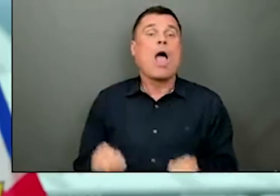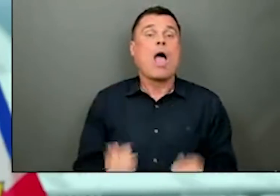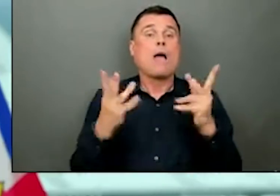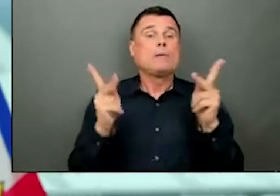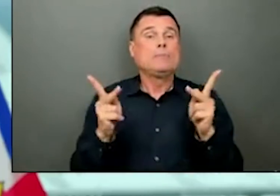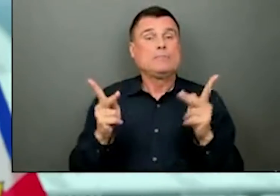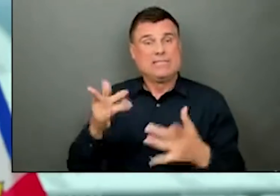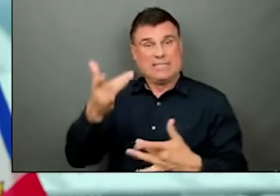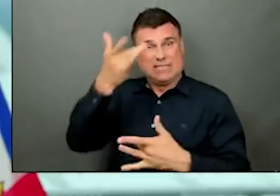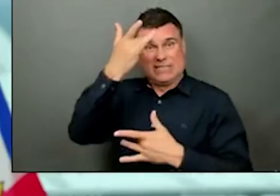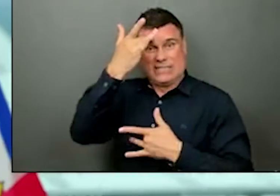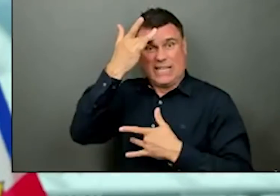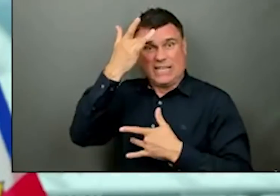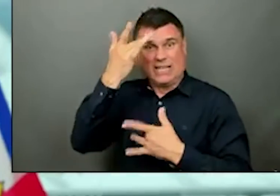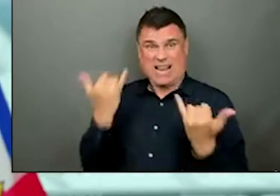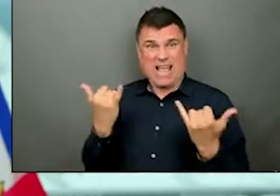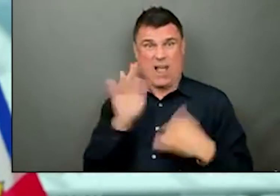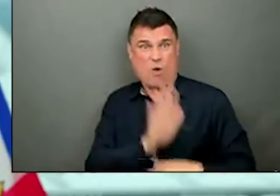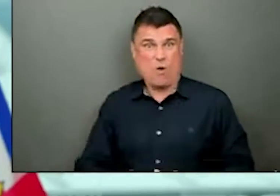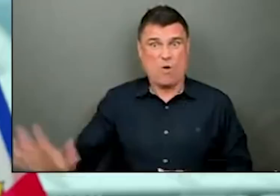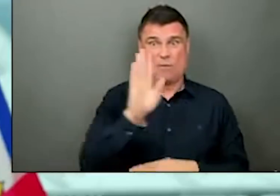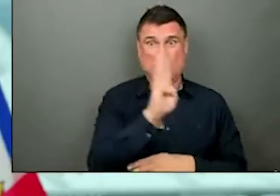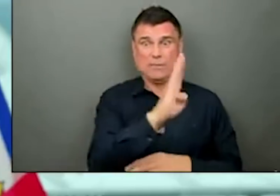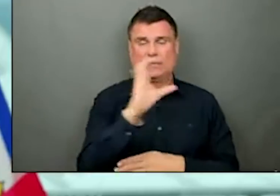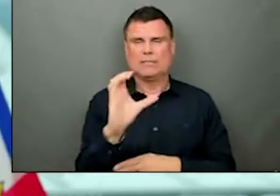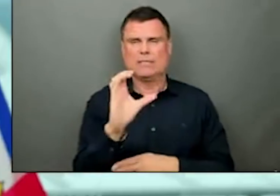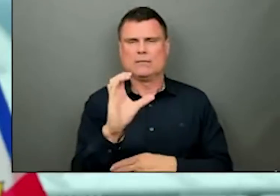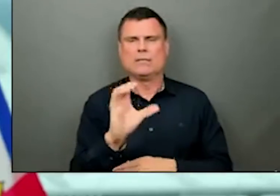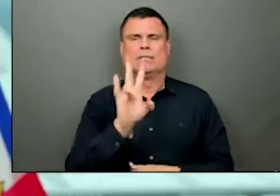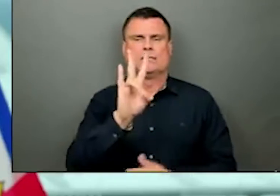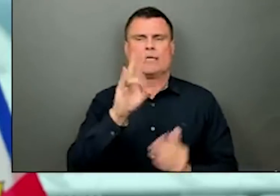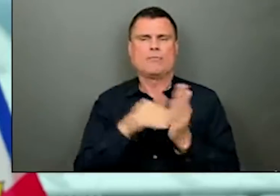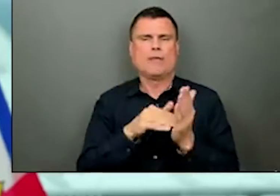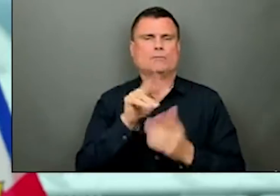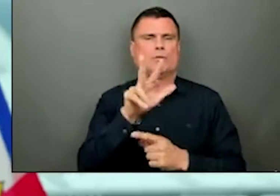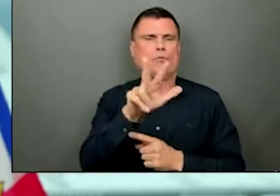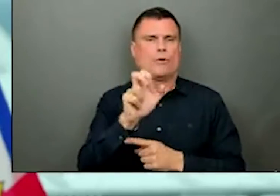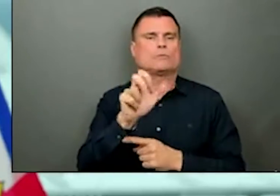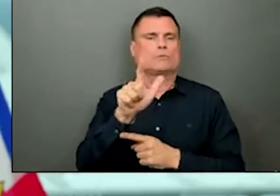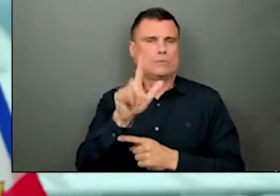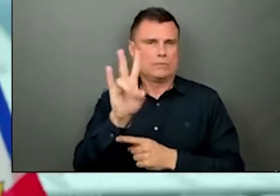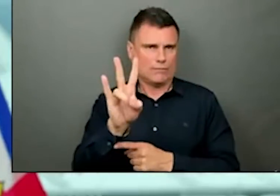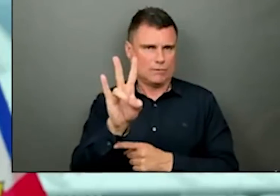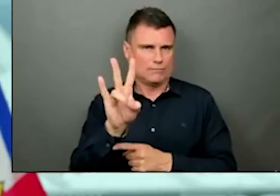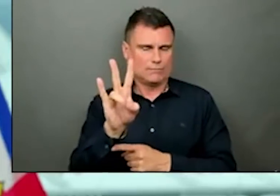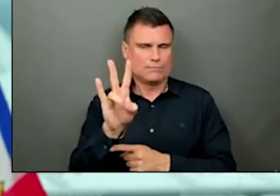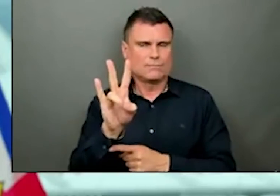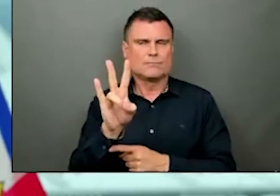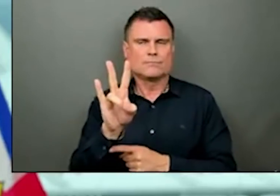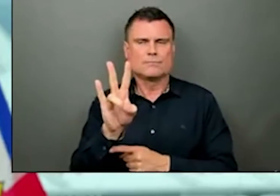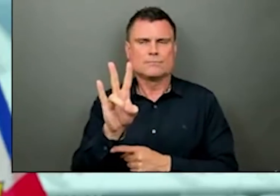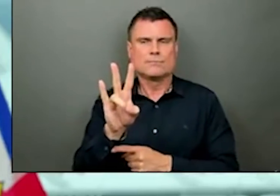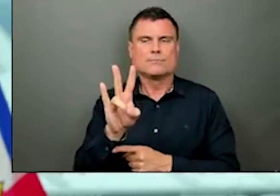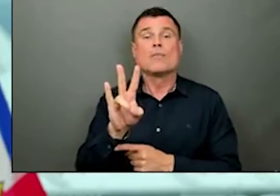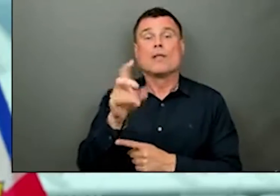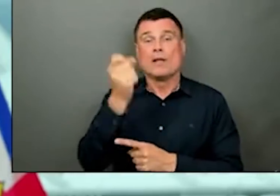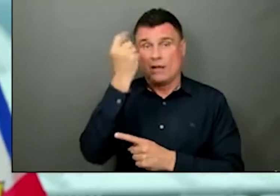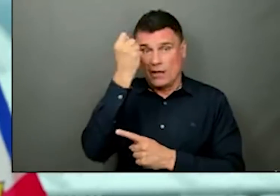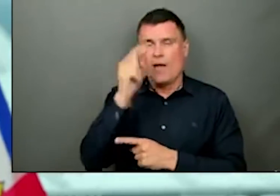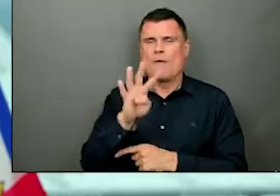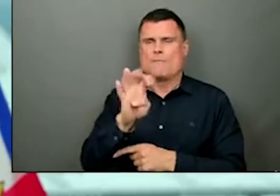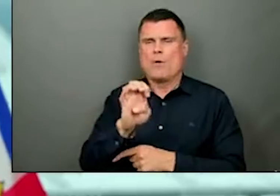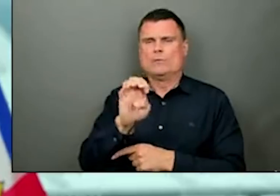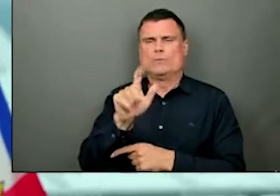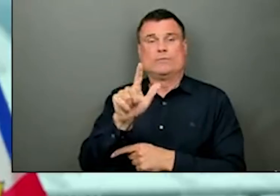7,327 active cases around the province, of whom 474 are in hospital, 176